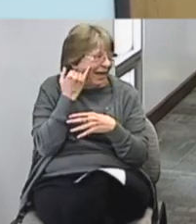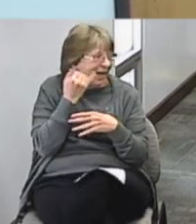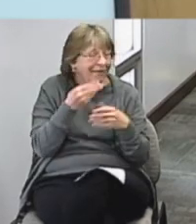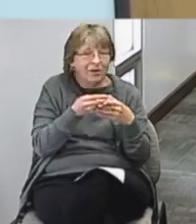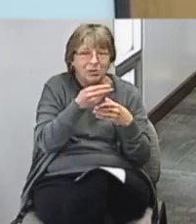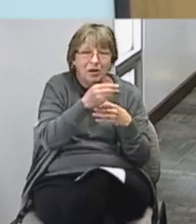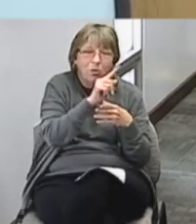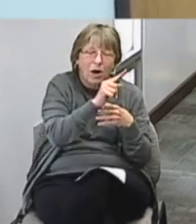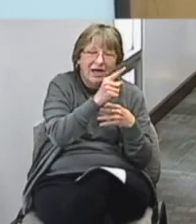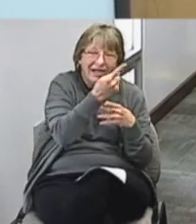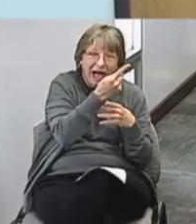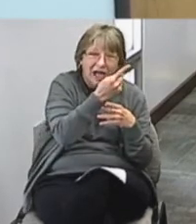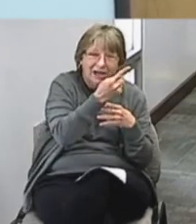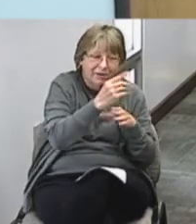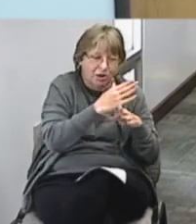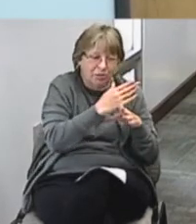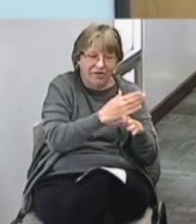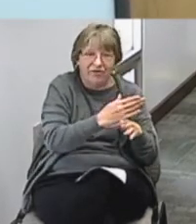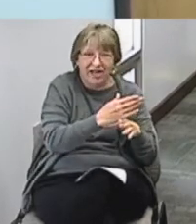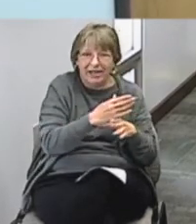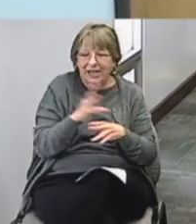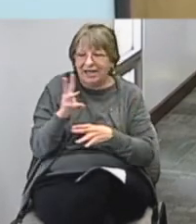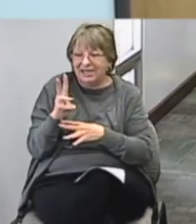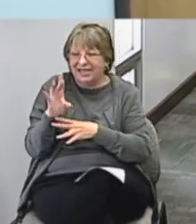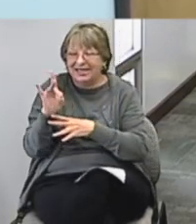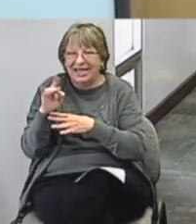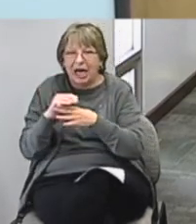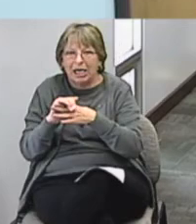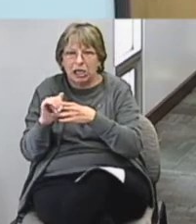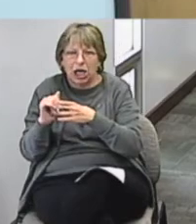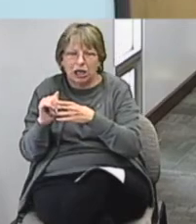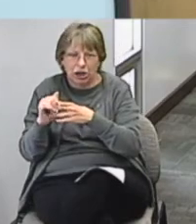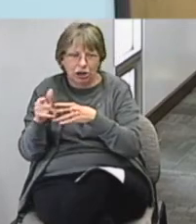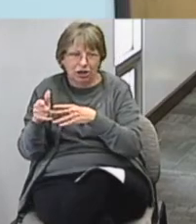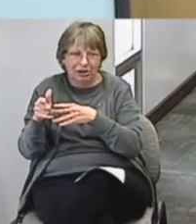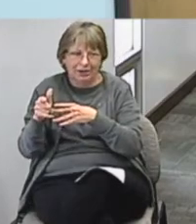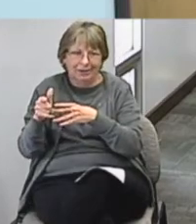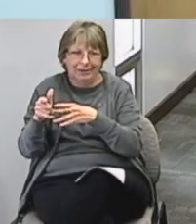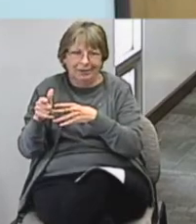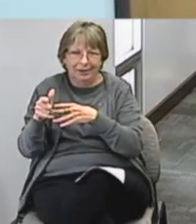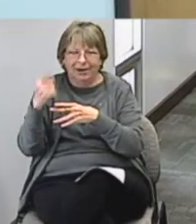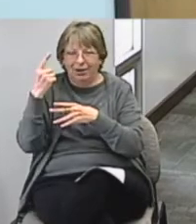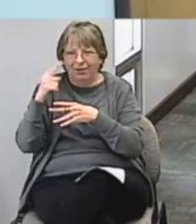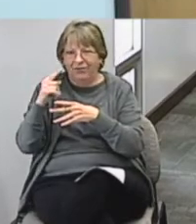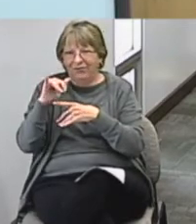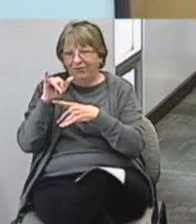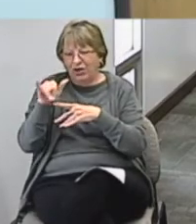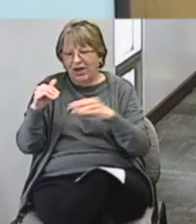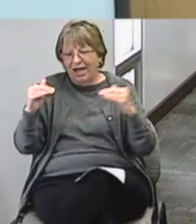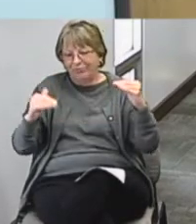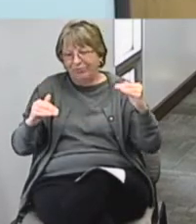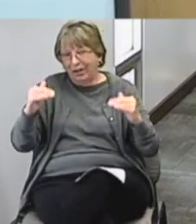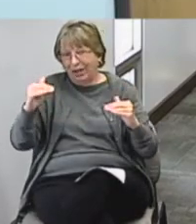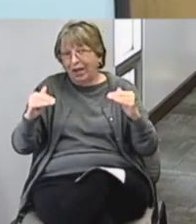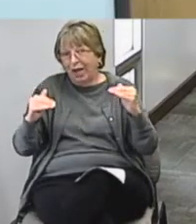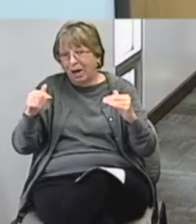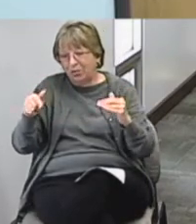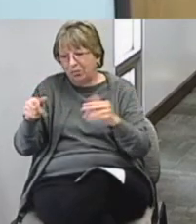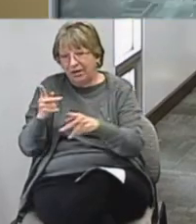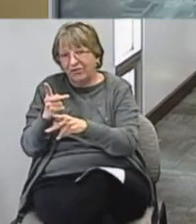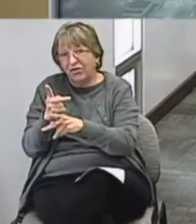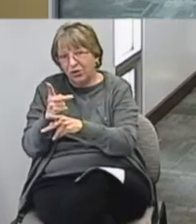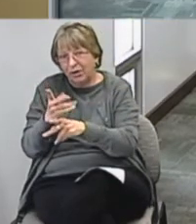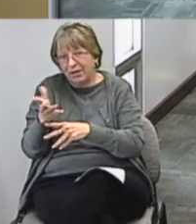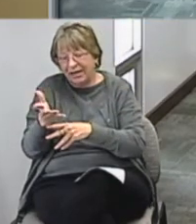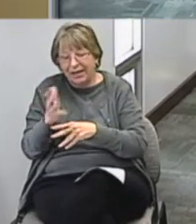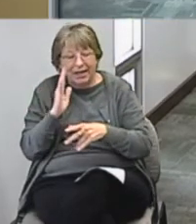treatment, which is a huge piece. And so I know as a preventionist, that's important. So Absolutely. But I also know that